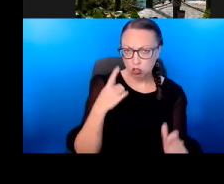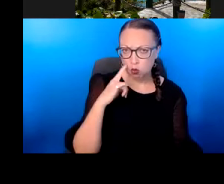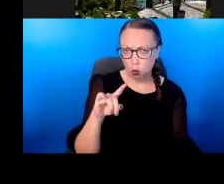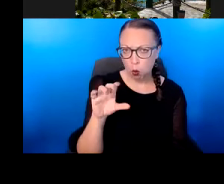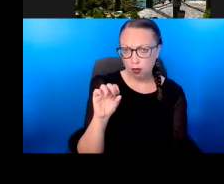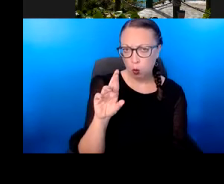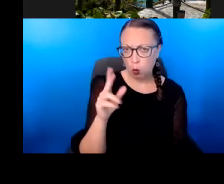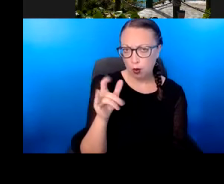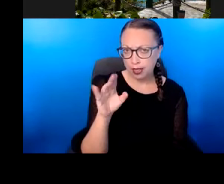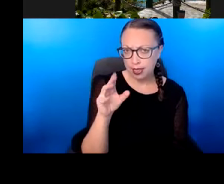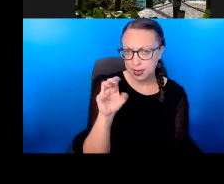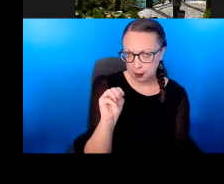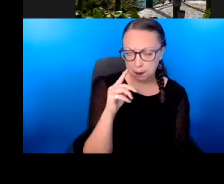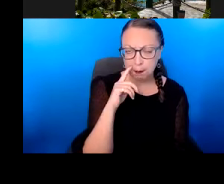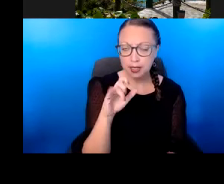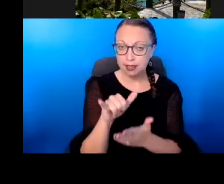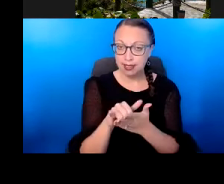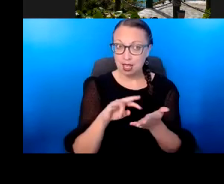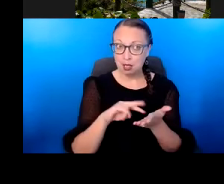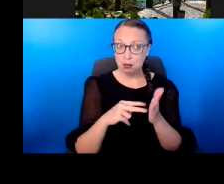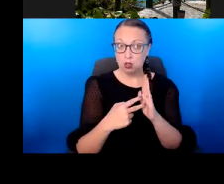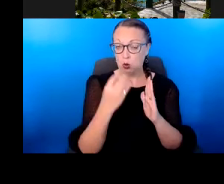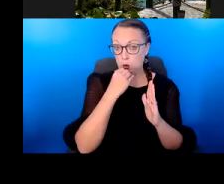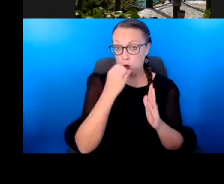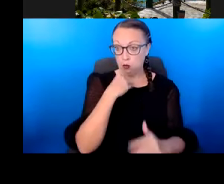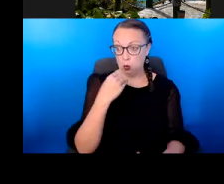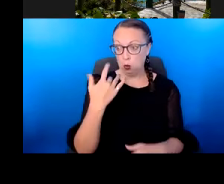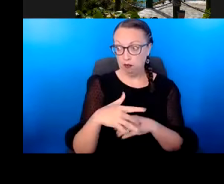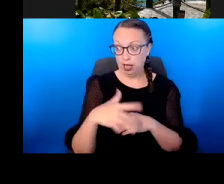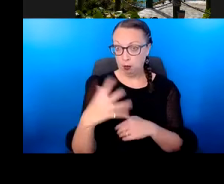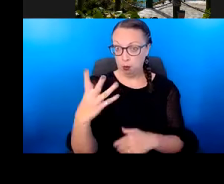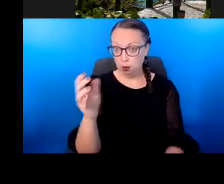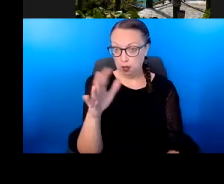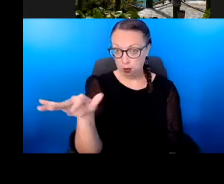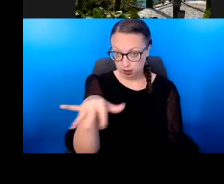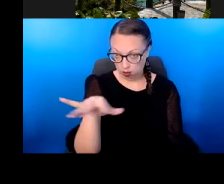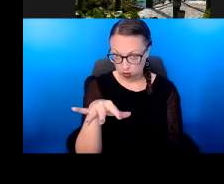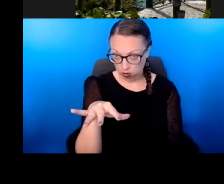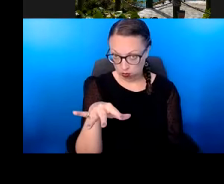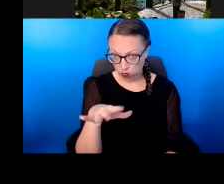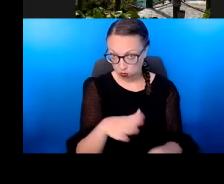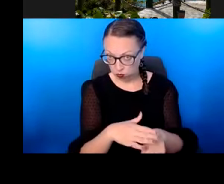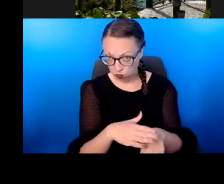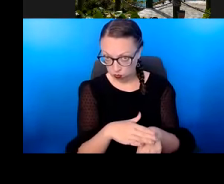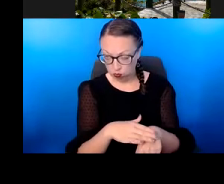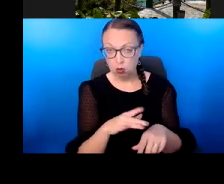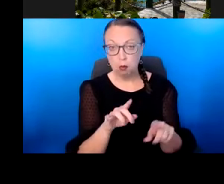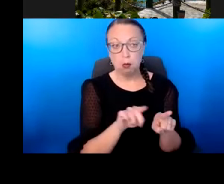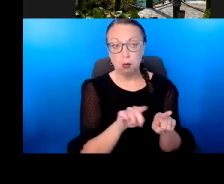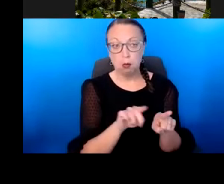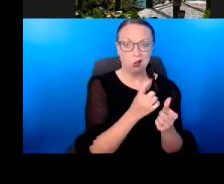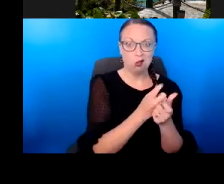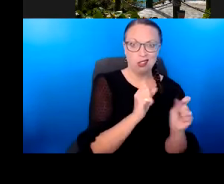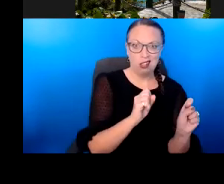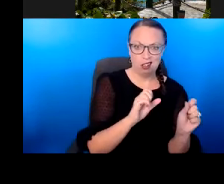that would signal not only that there's food out there, but that it's safe versus